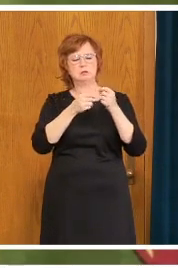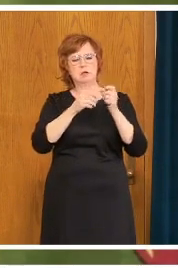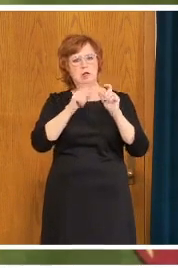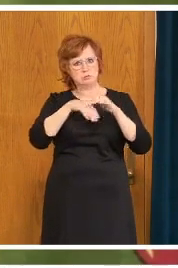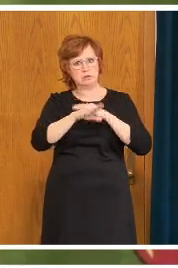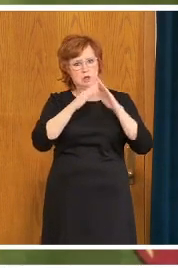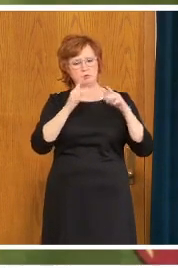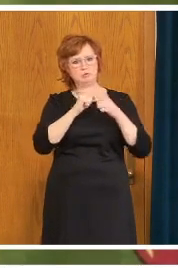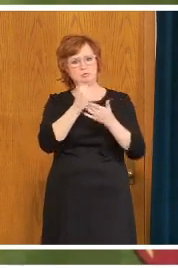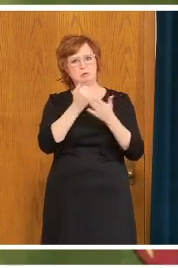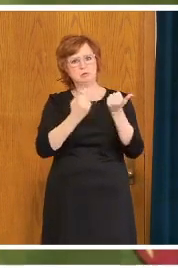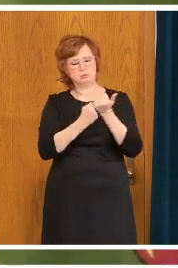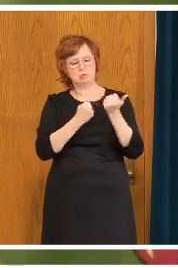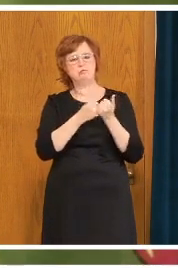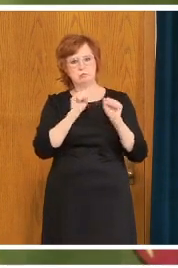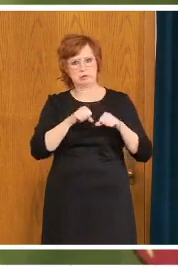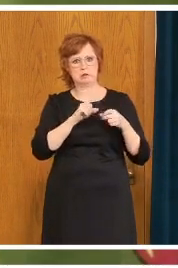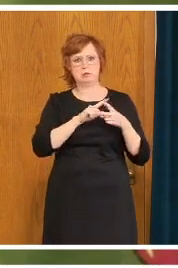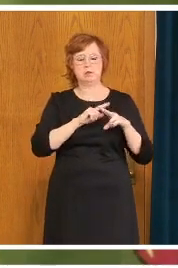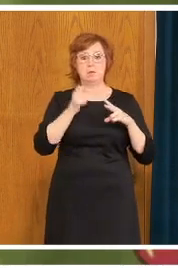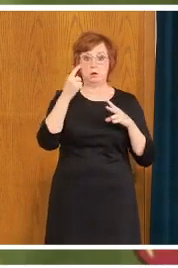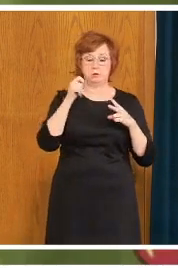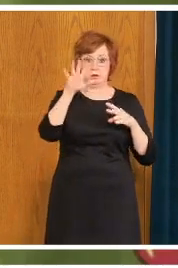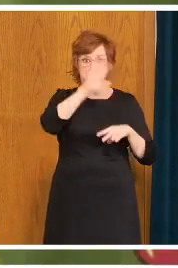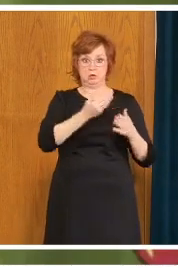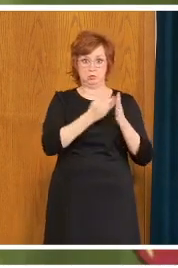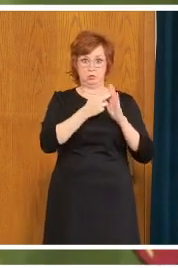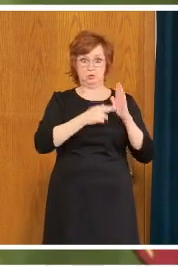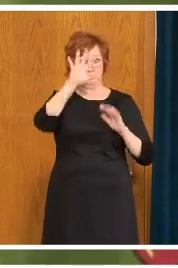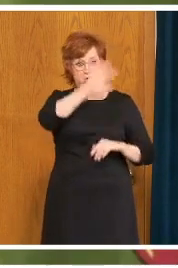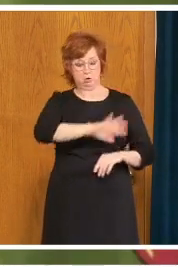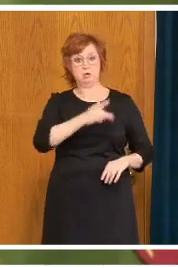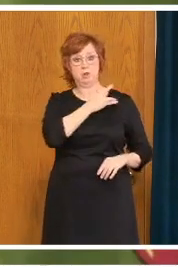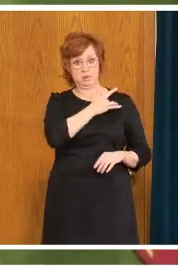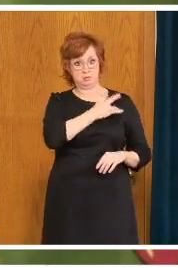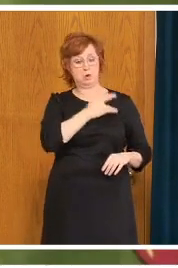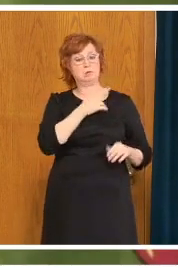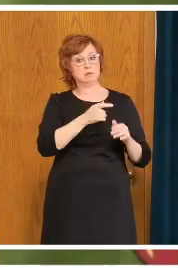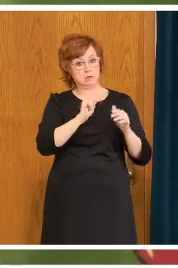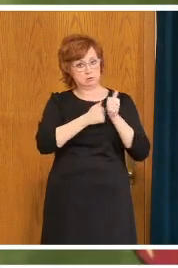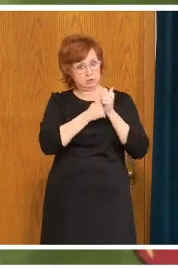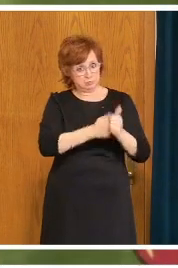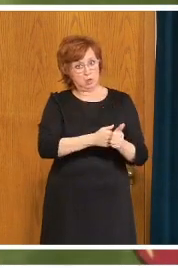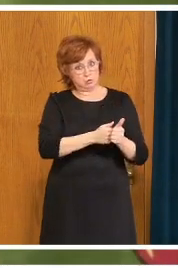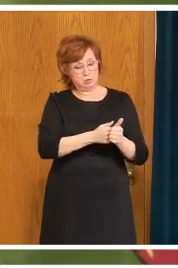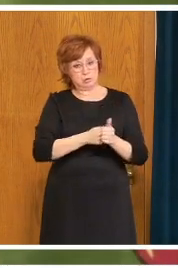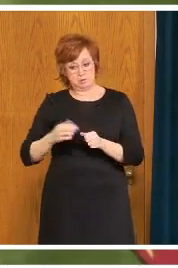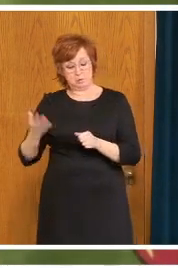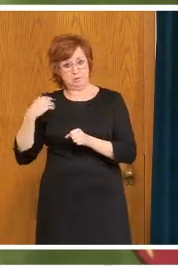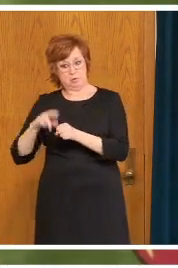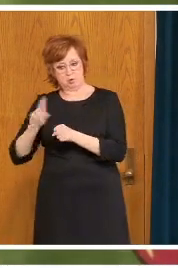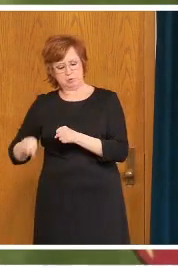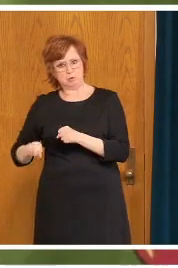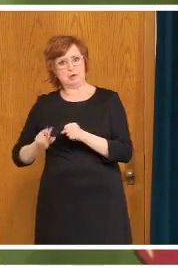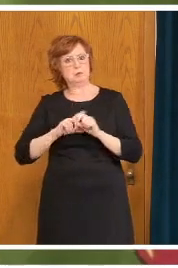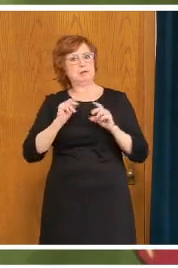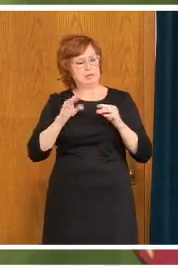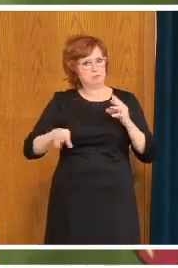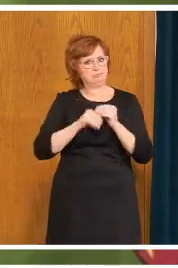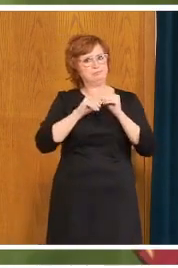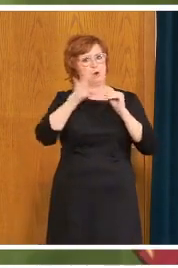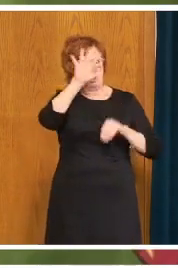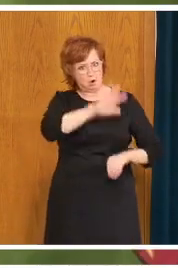measures will apply to the entire province. These new public health orders, along with all the previous existing public health